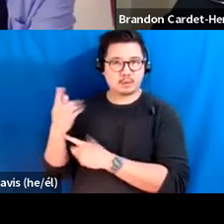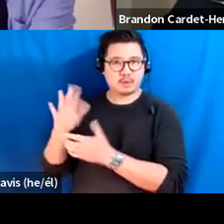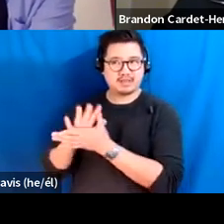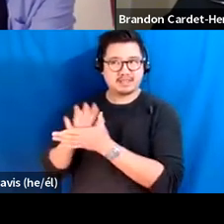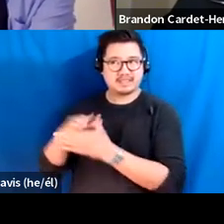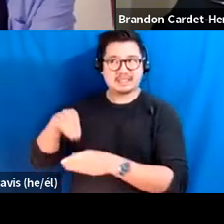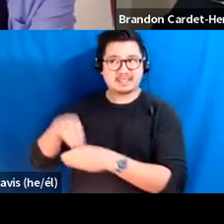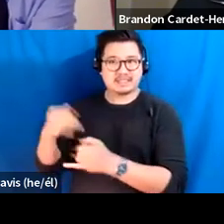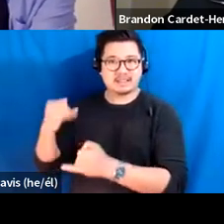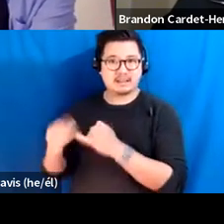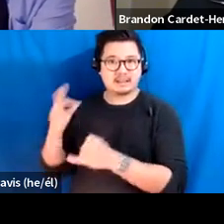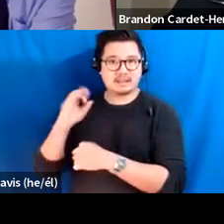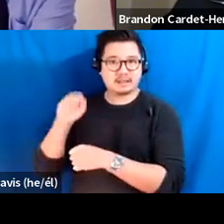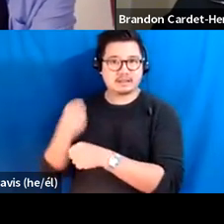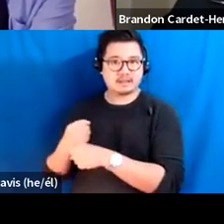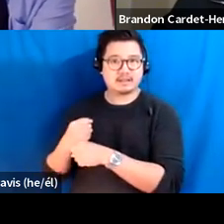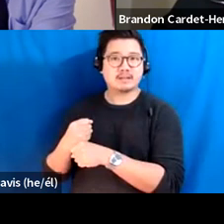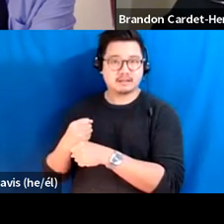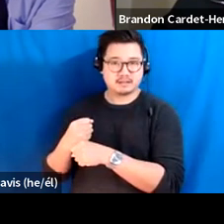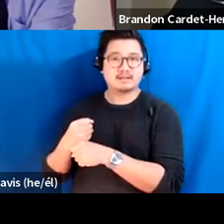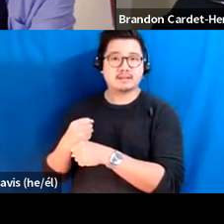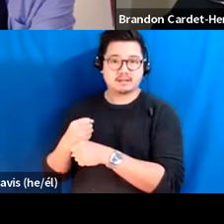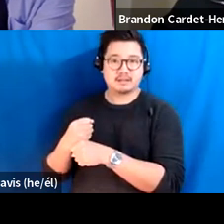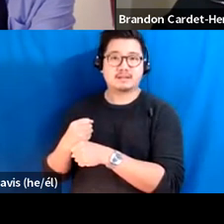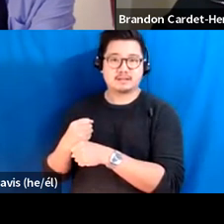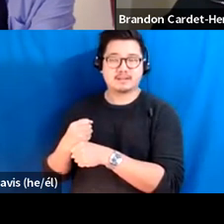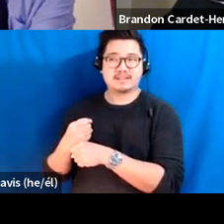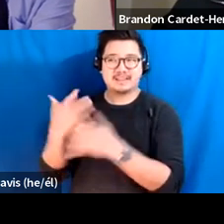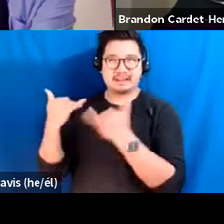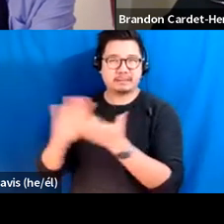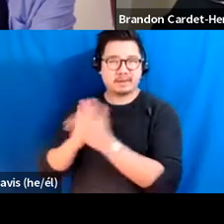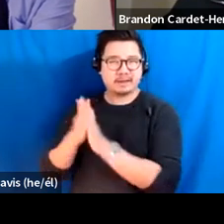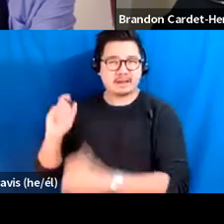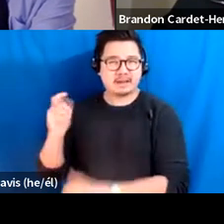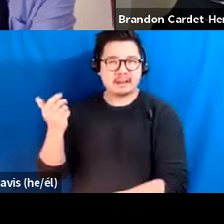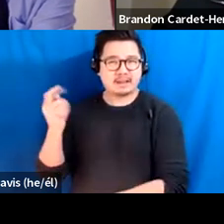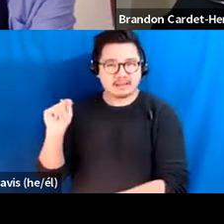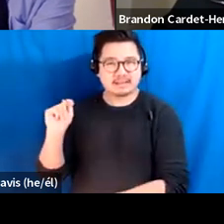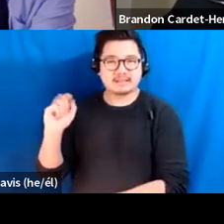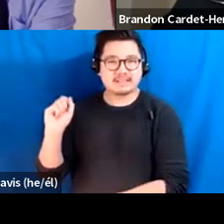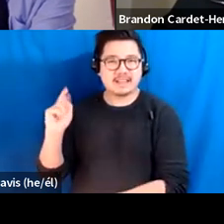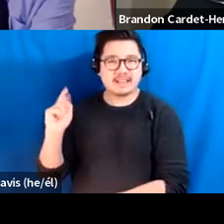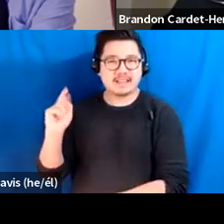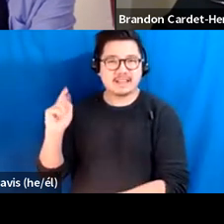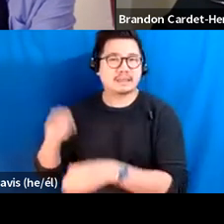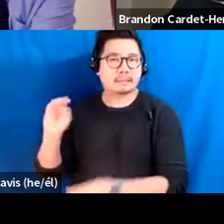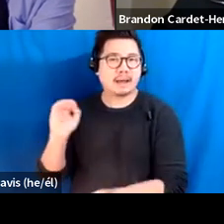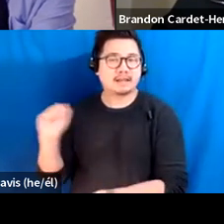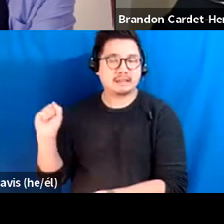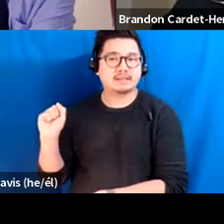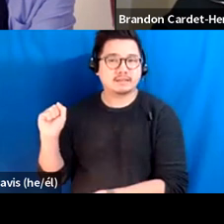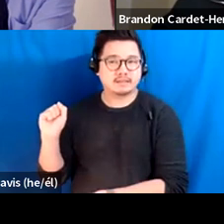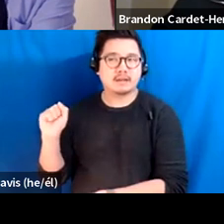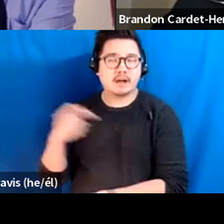nine years to exit turnaround status in the commonwealth of massachusetts so i would say that they